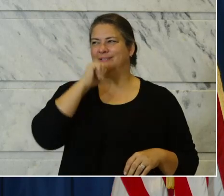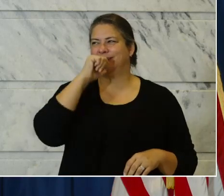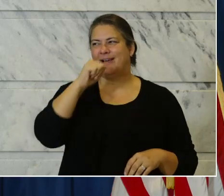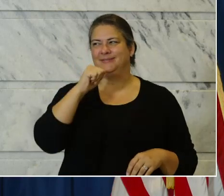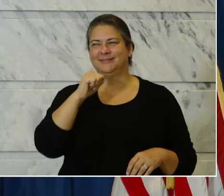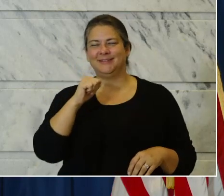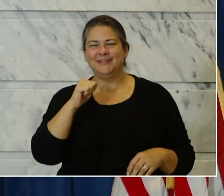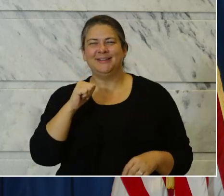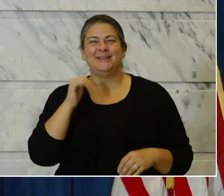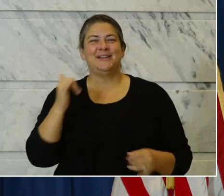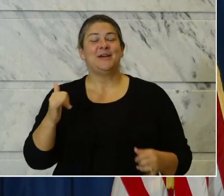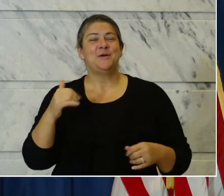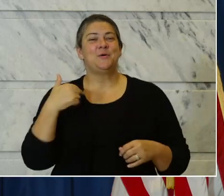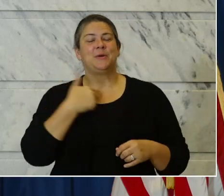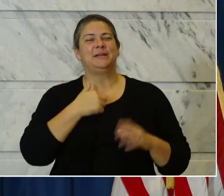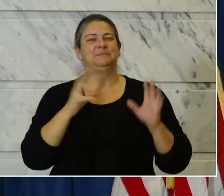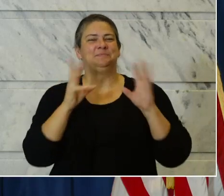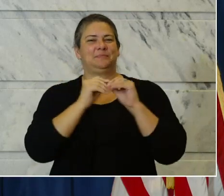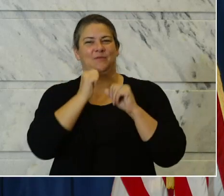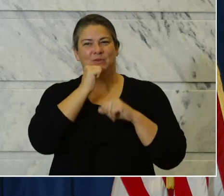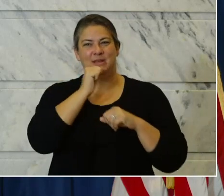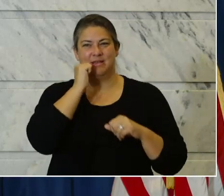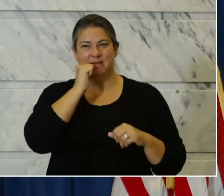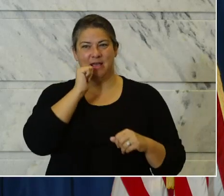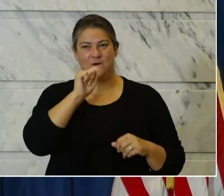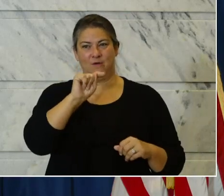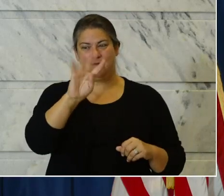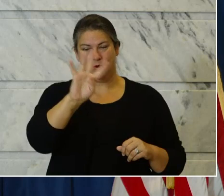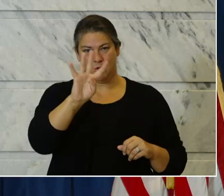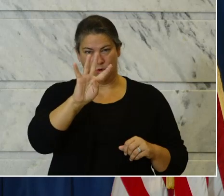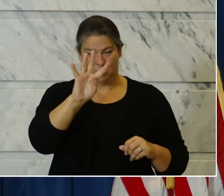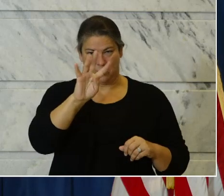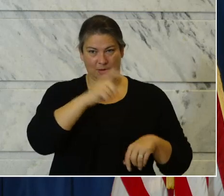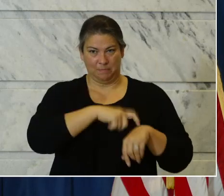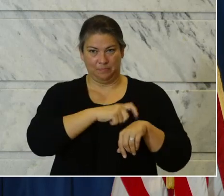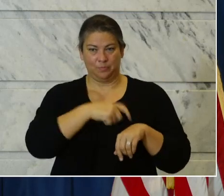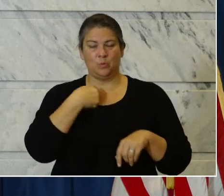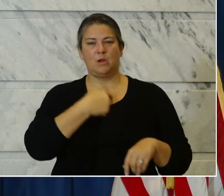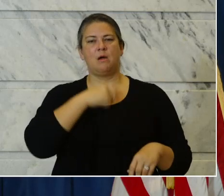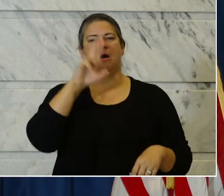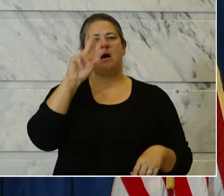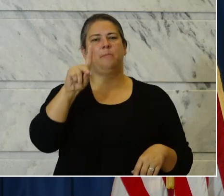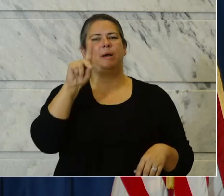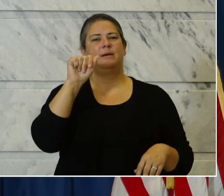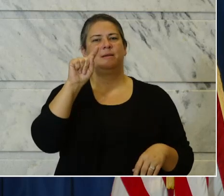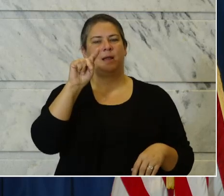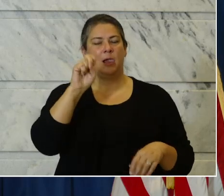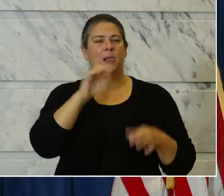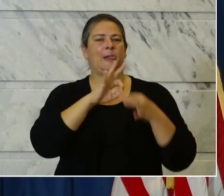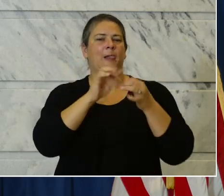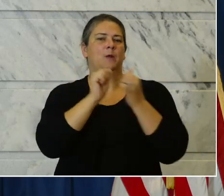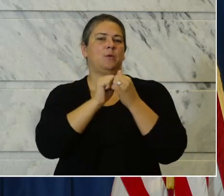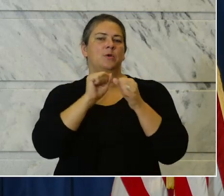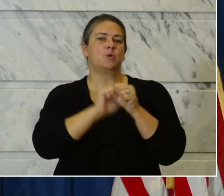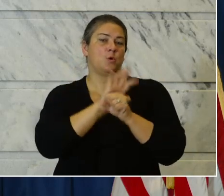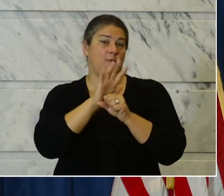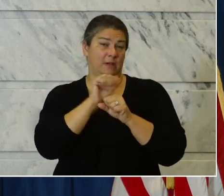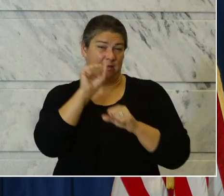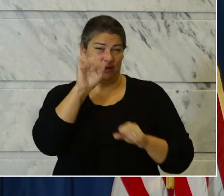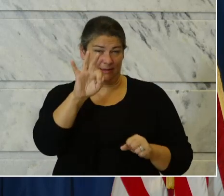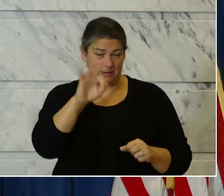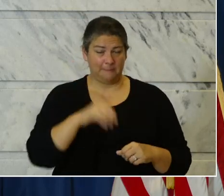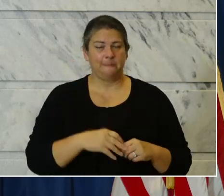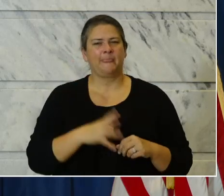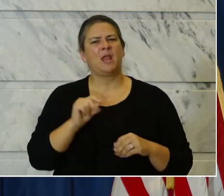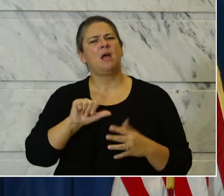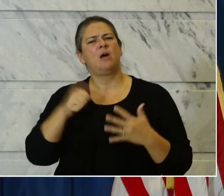together every day at 4 o'clock to get an update on our battle against COVID-19, get an update on